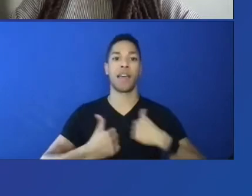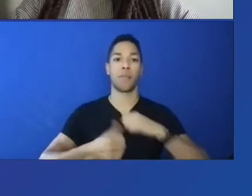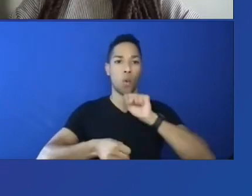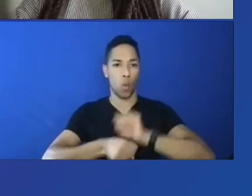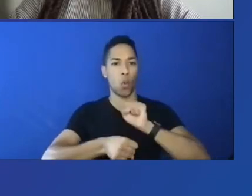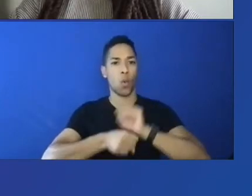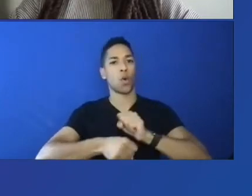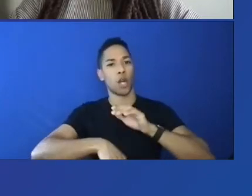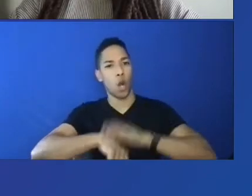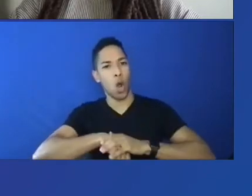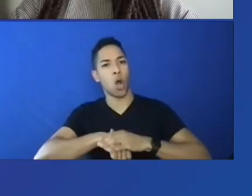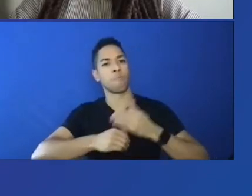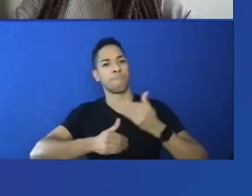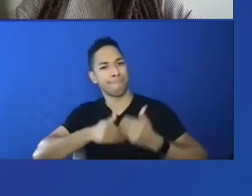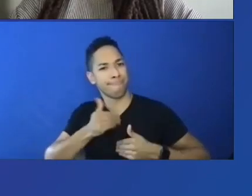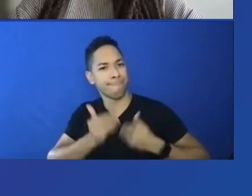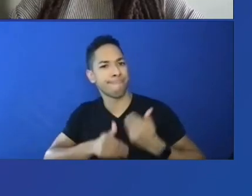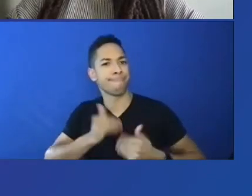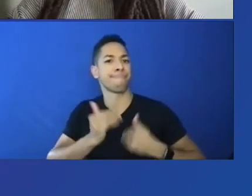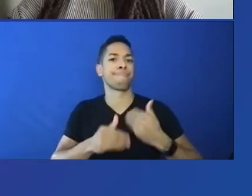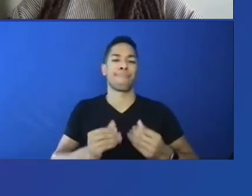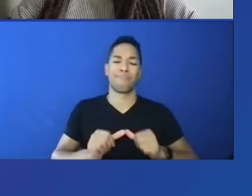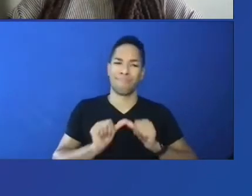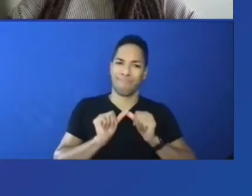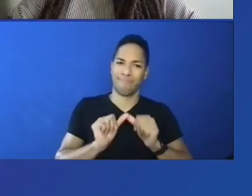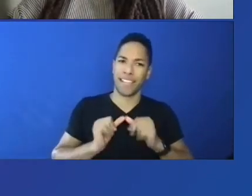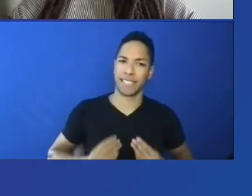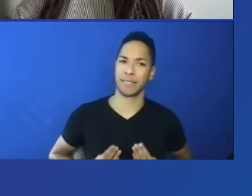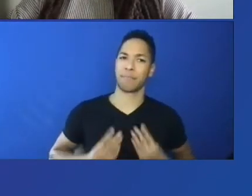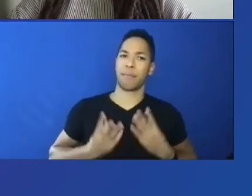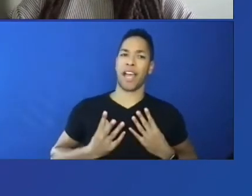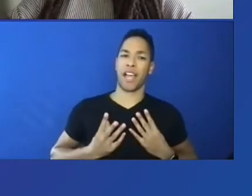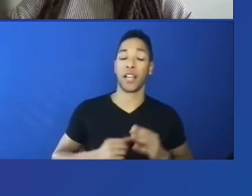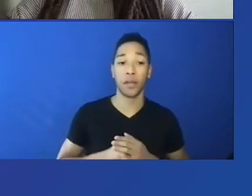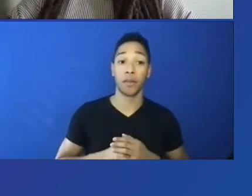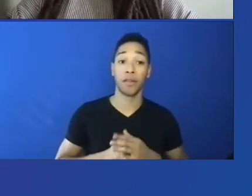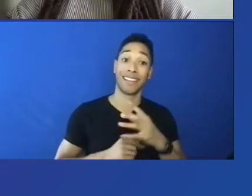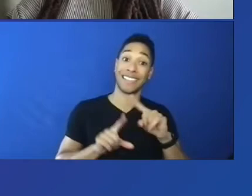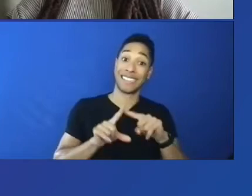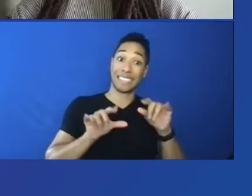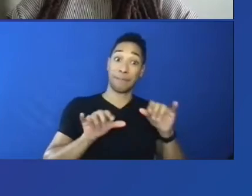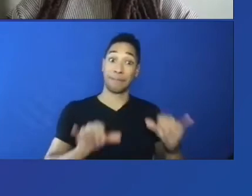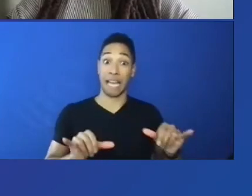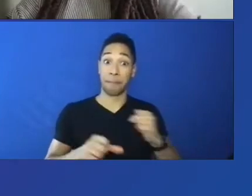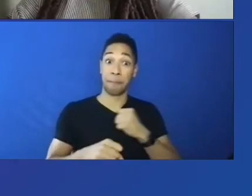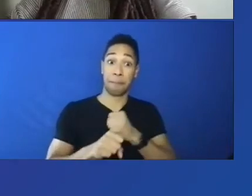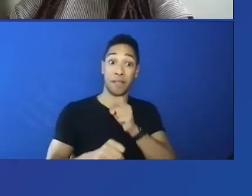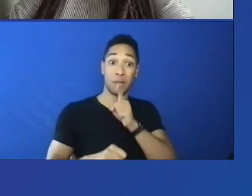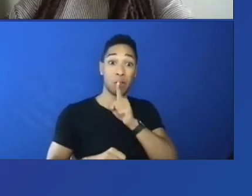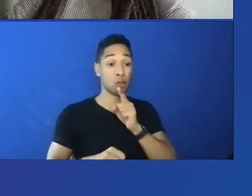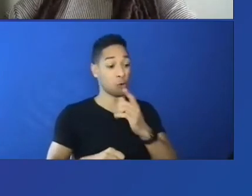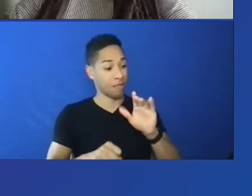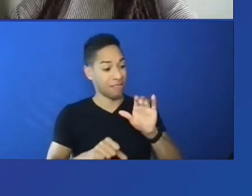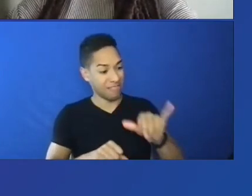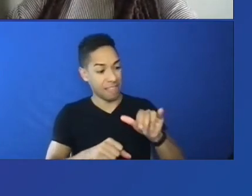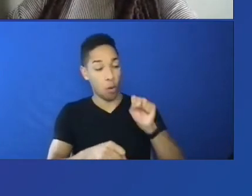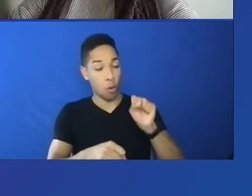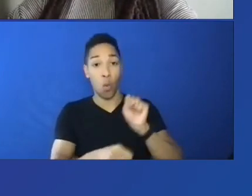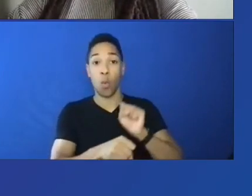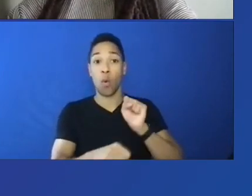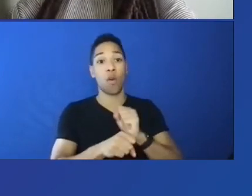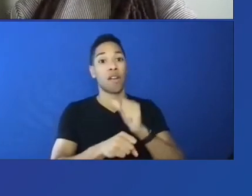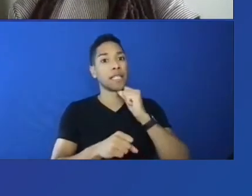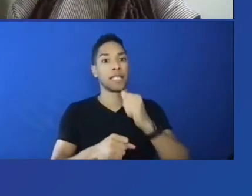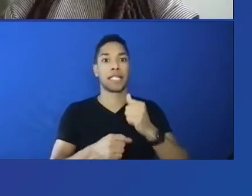working on and constantly inspired by. And while doing that, making sure that that work doesn't weigh me